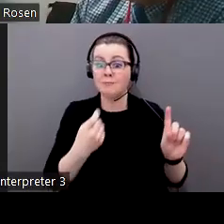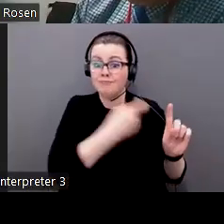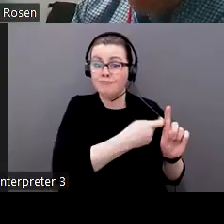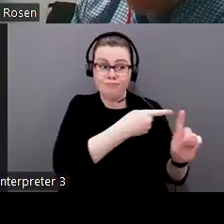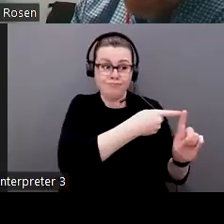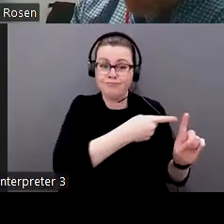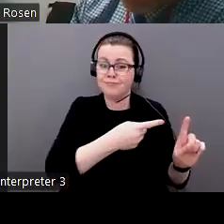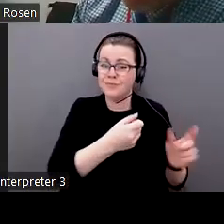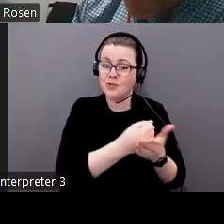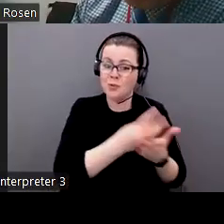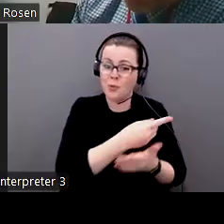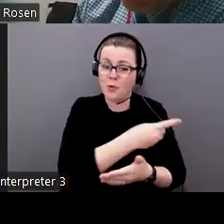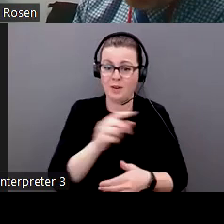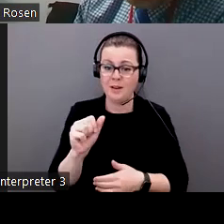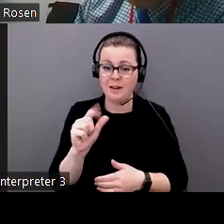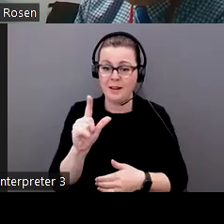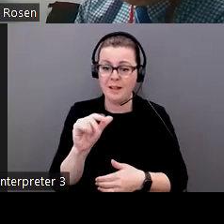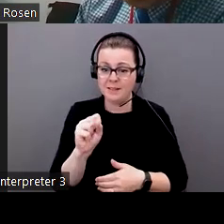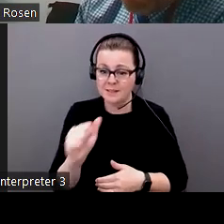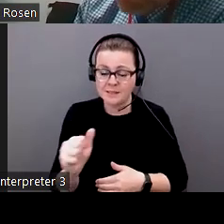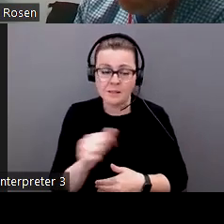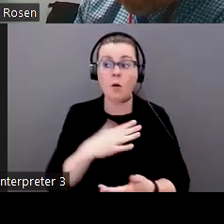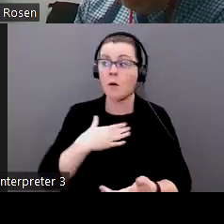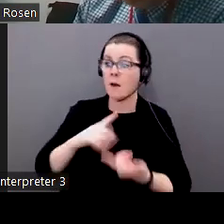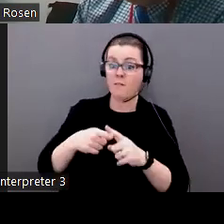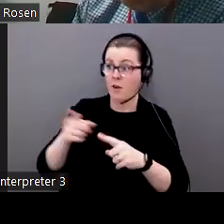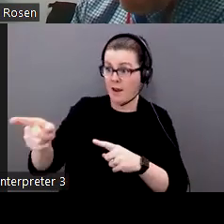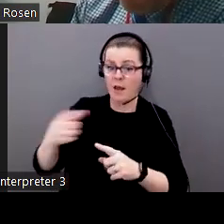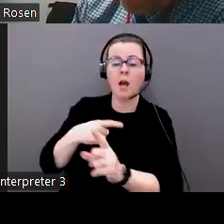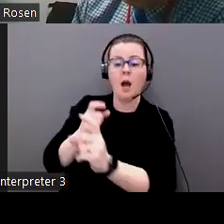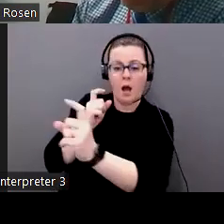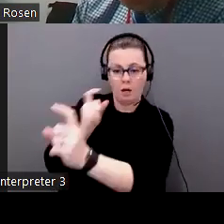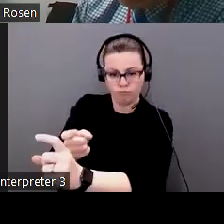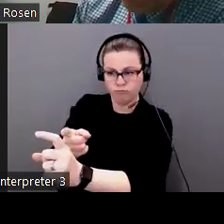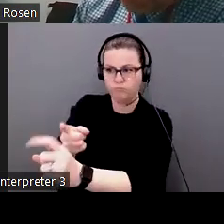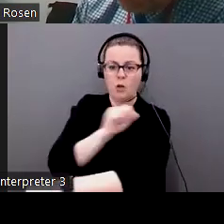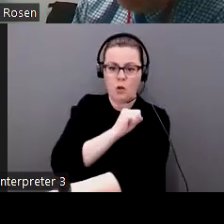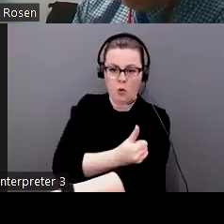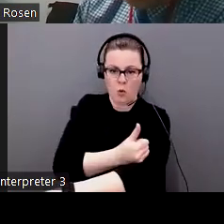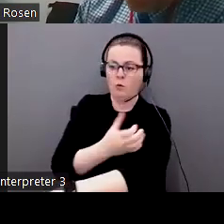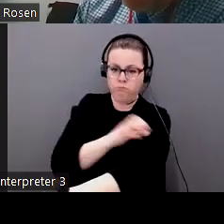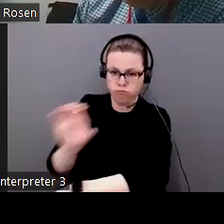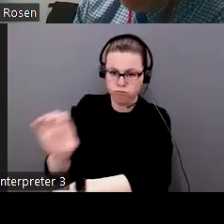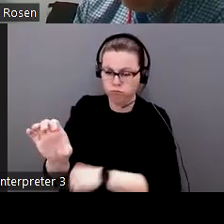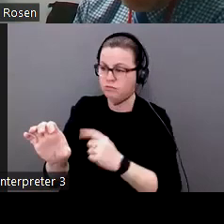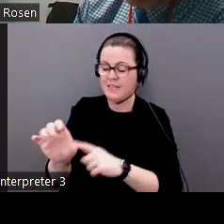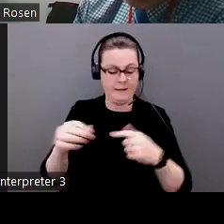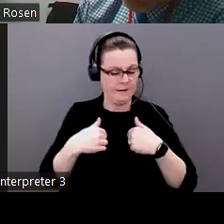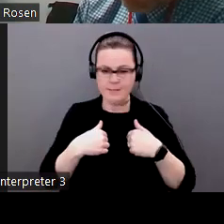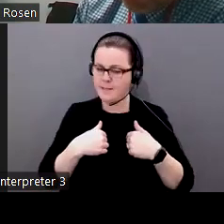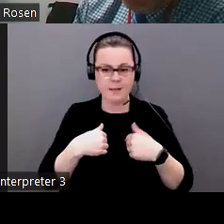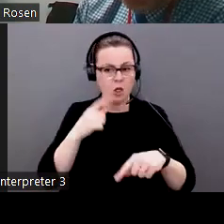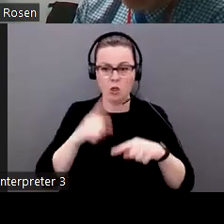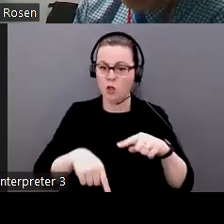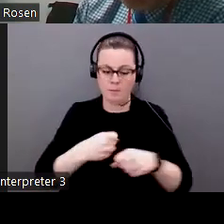And I would sign papers, and that person would be responsible to make healthcare decisions if I was unable to